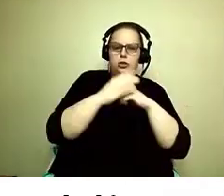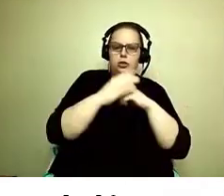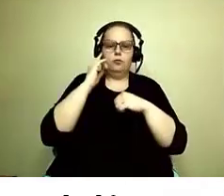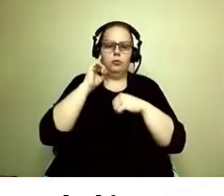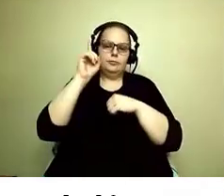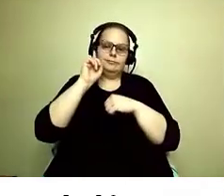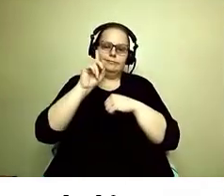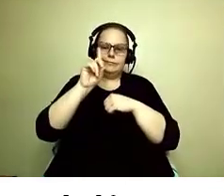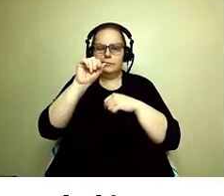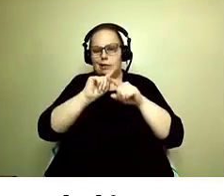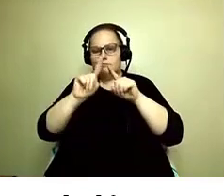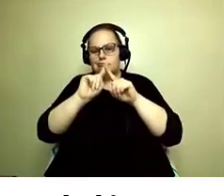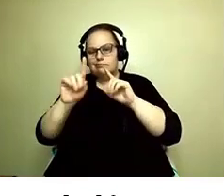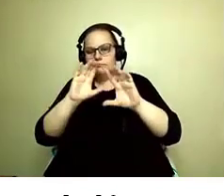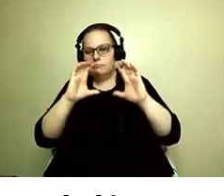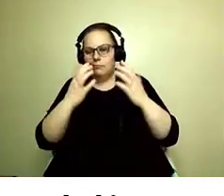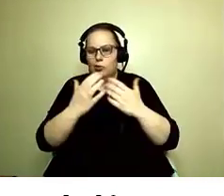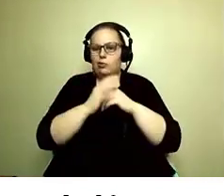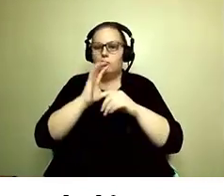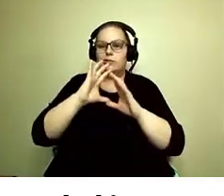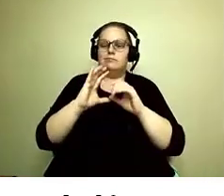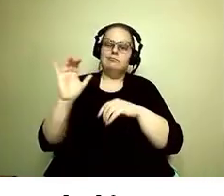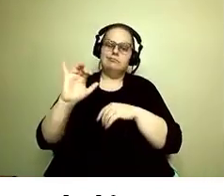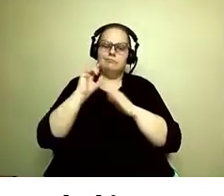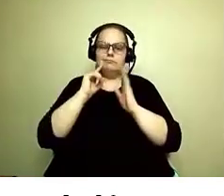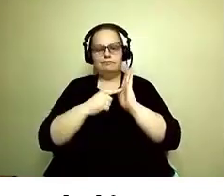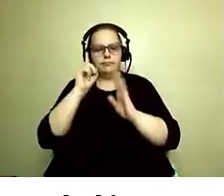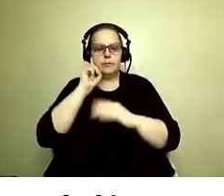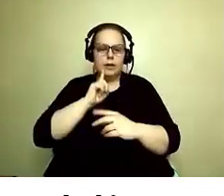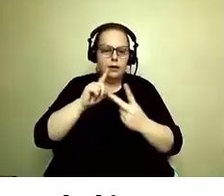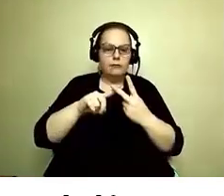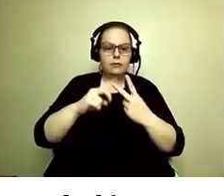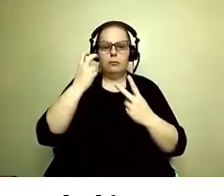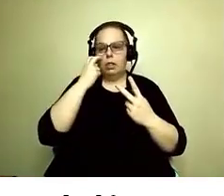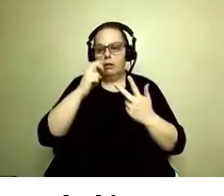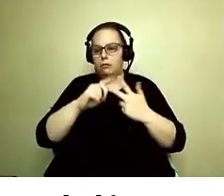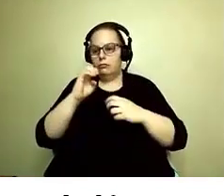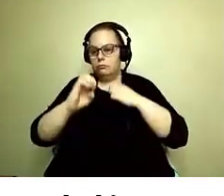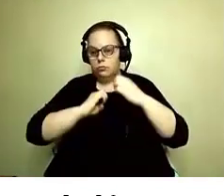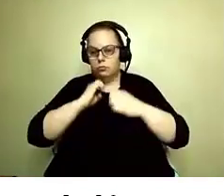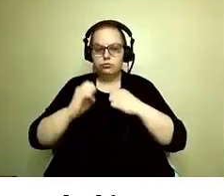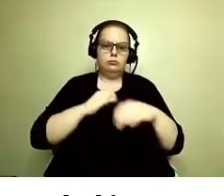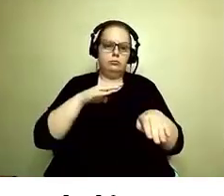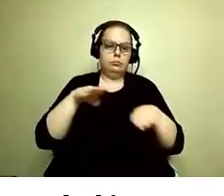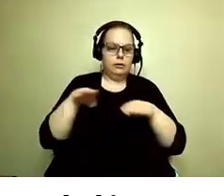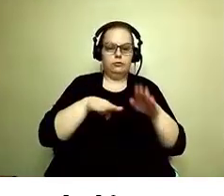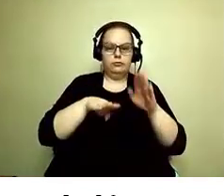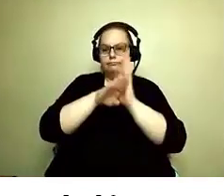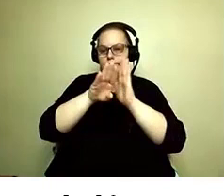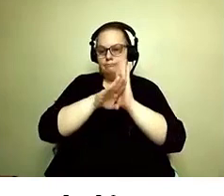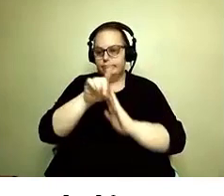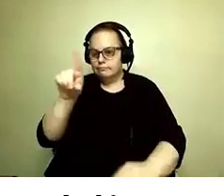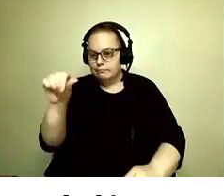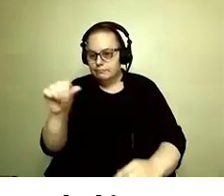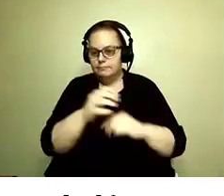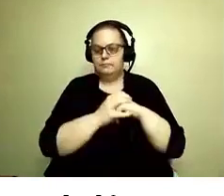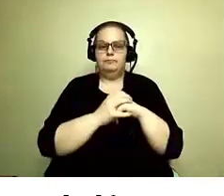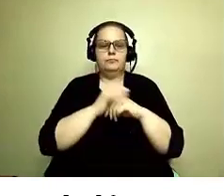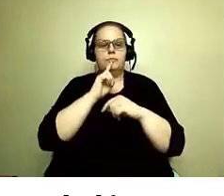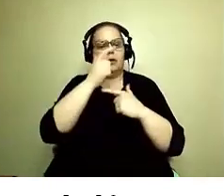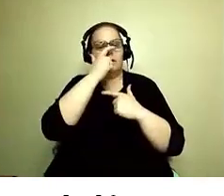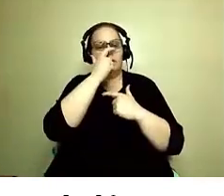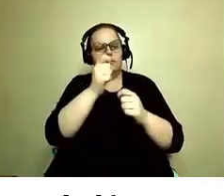blind, emotional behavioral disabilities, and developmental disabilities. And so I think it's important to sort of